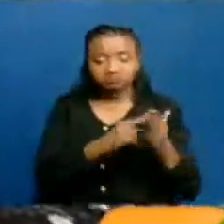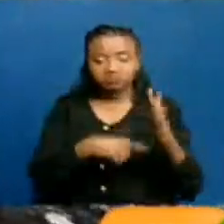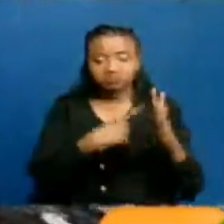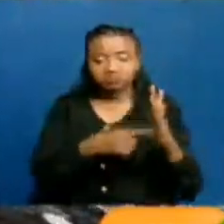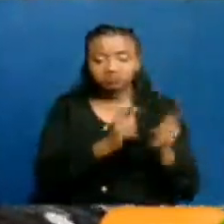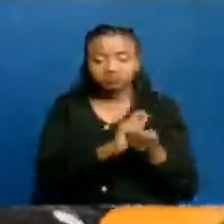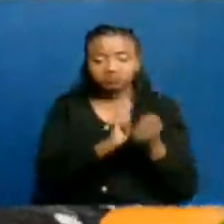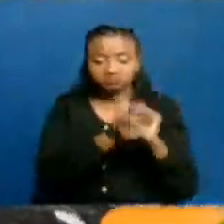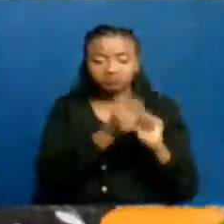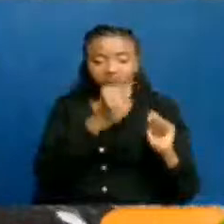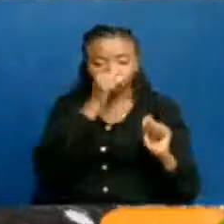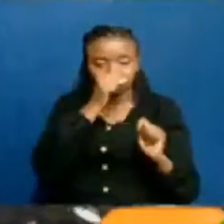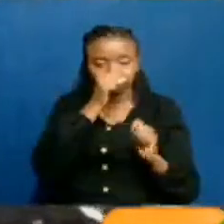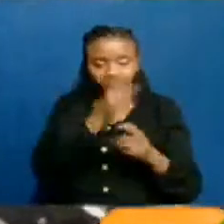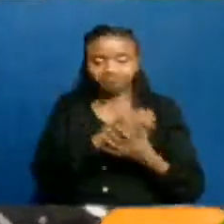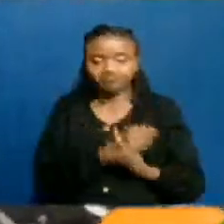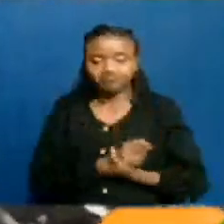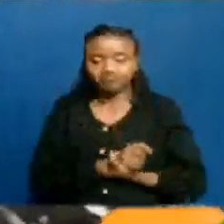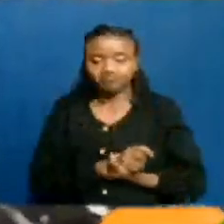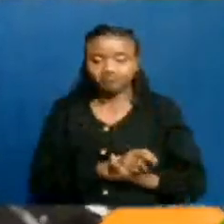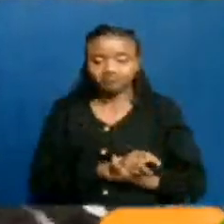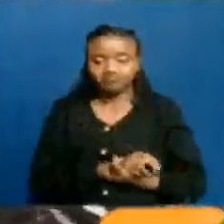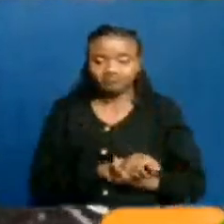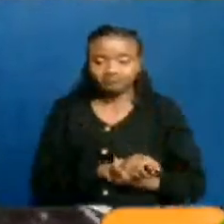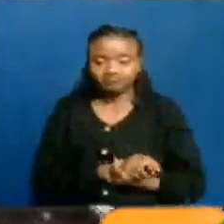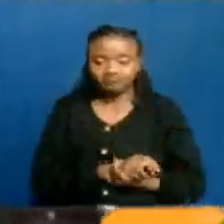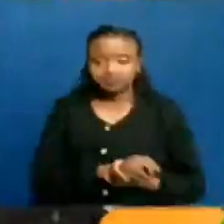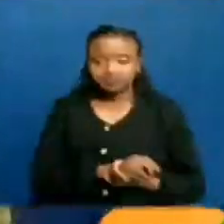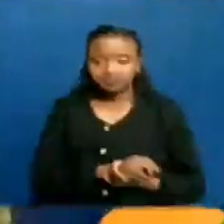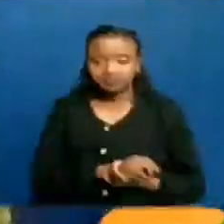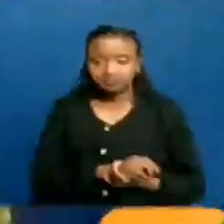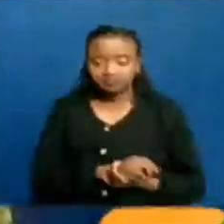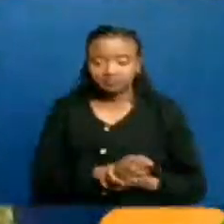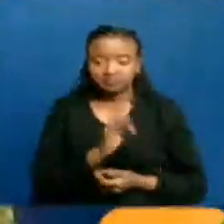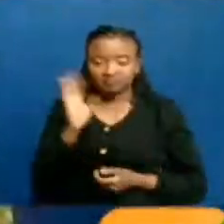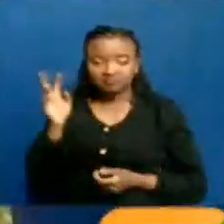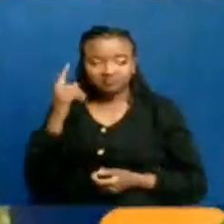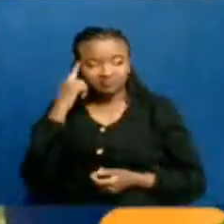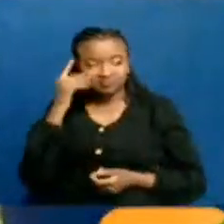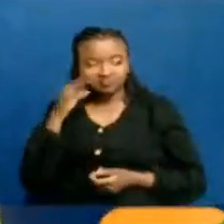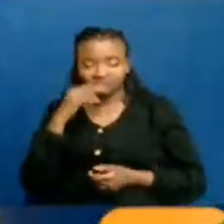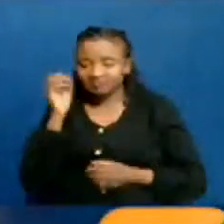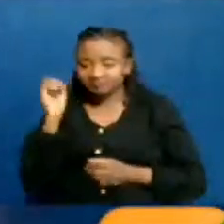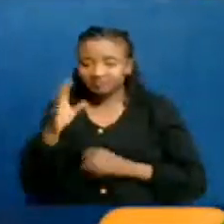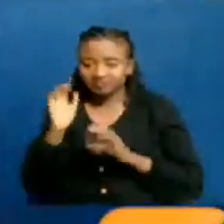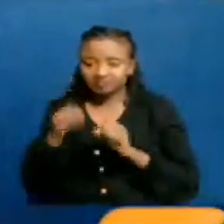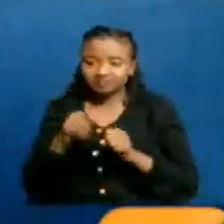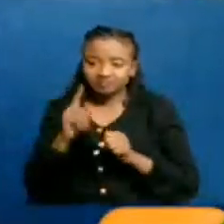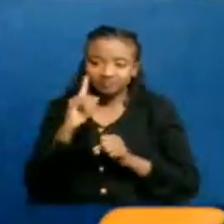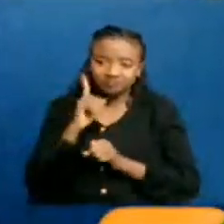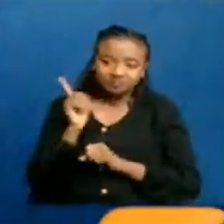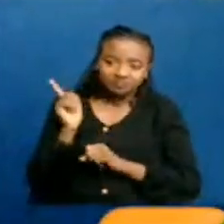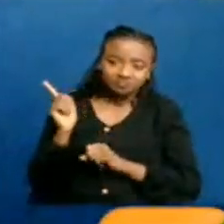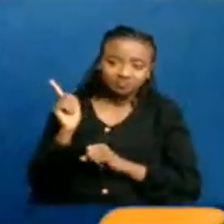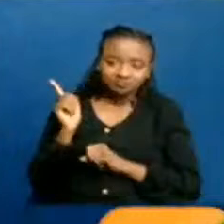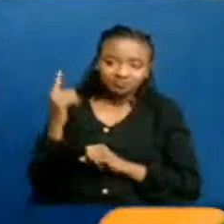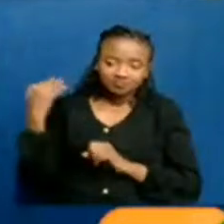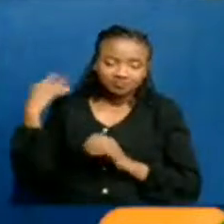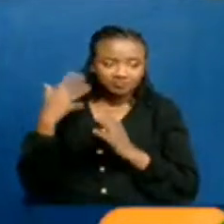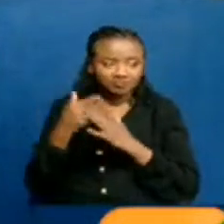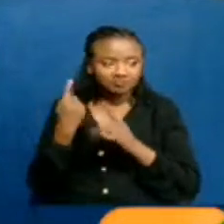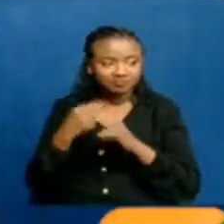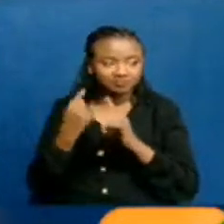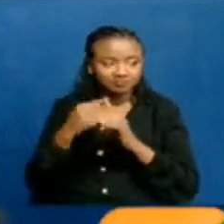transformed into sustainable energy. One man's meat is another man's poison. For years, water hyacinth has been declared